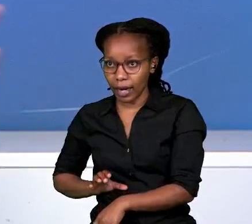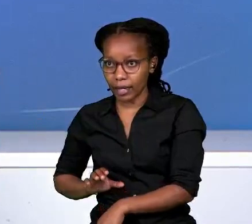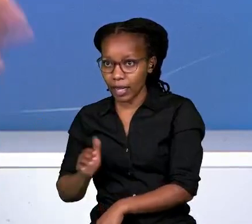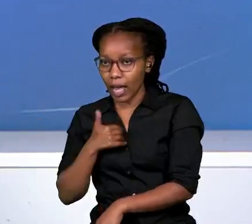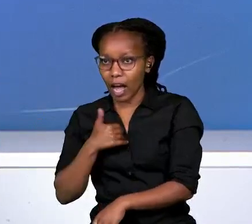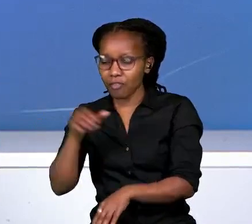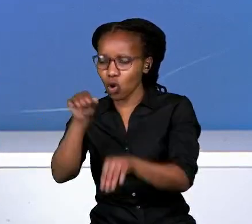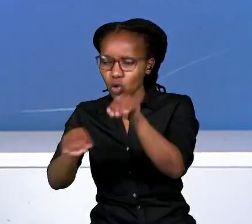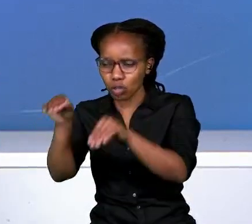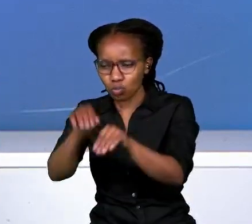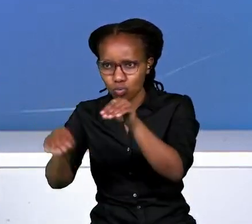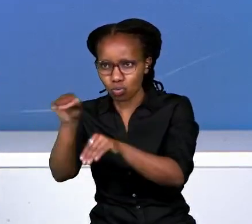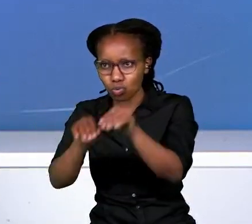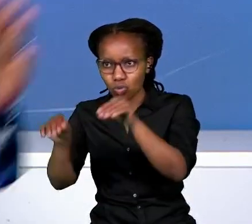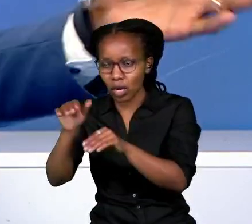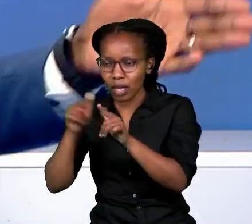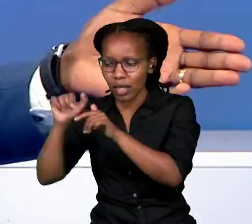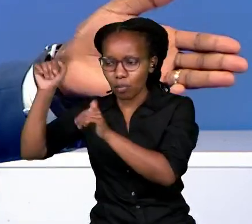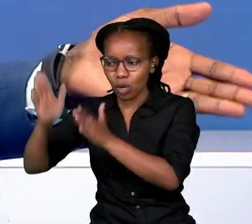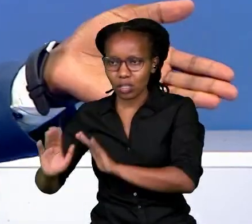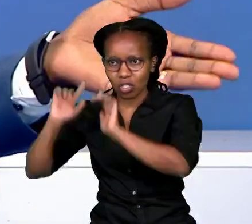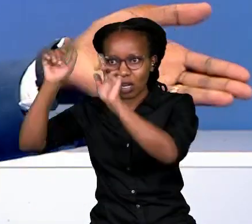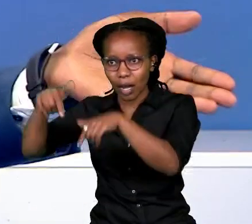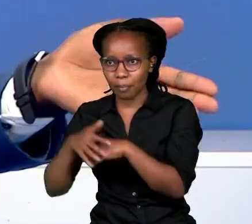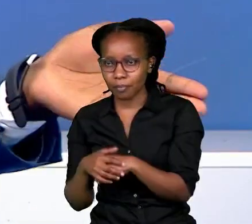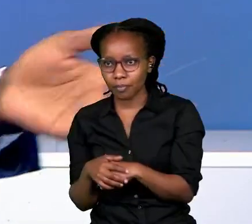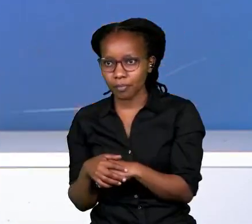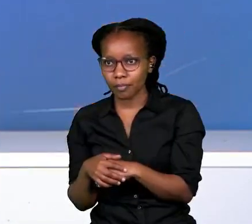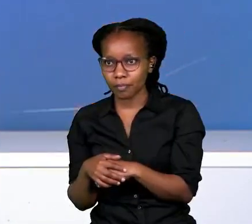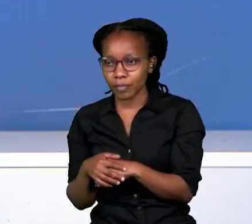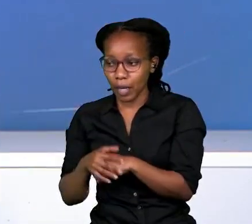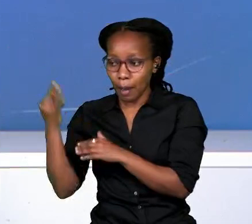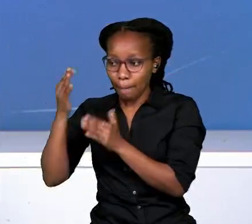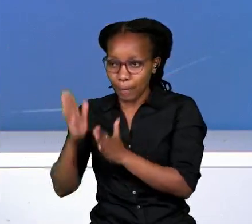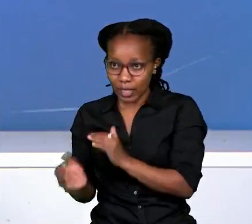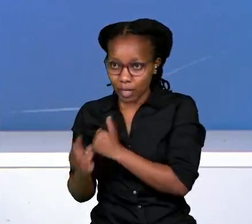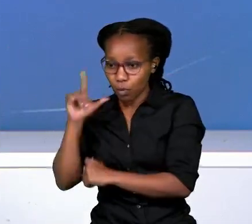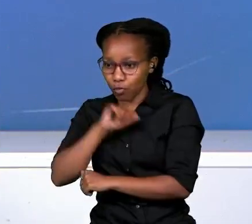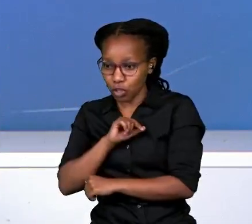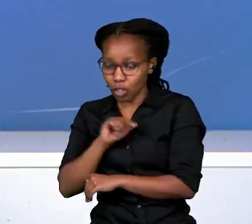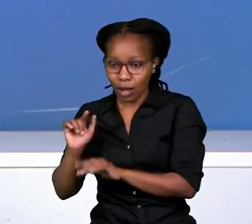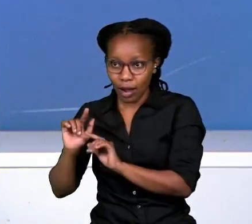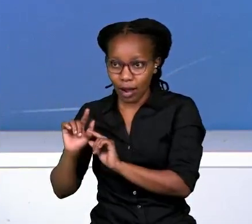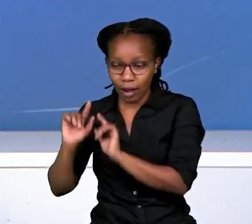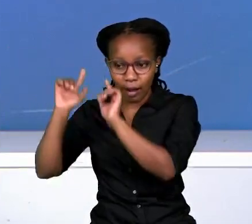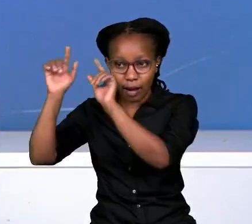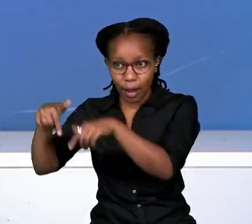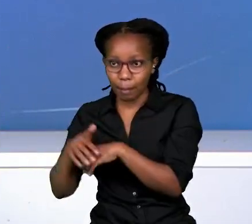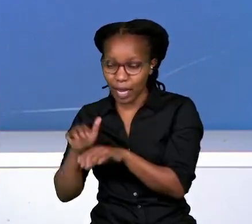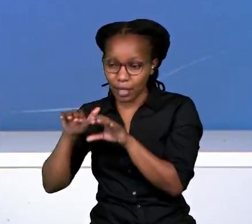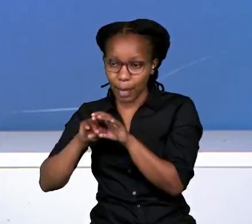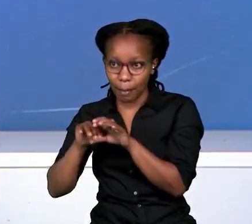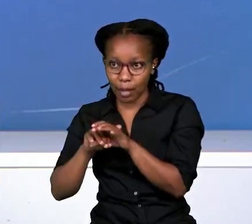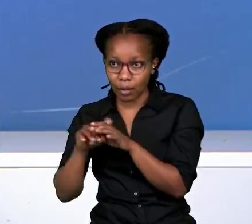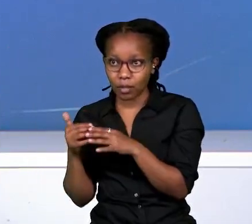we're having all this stuff, and they're coming in. I will talk like the way Pastor said. He's coming in as a member.